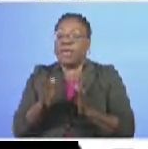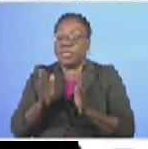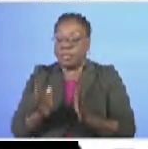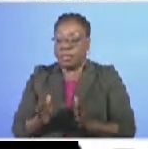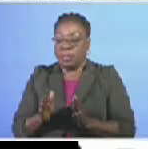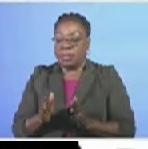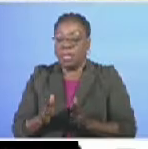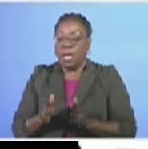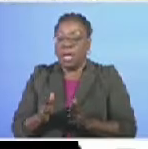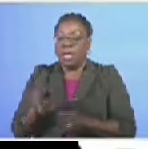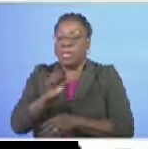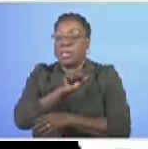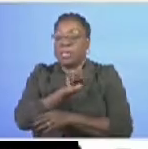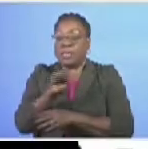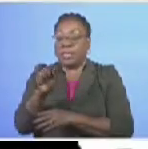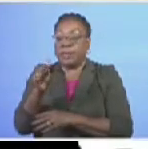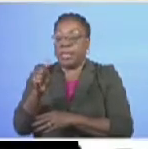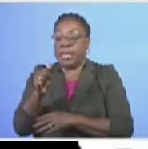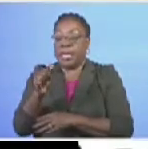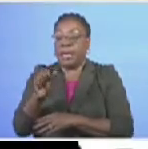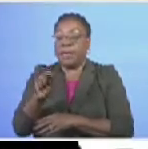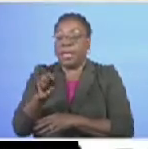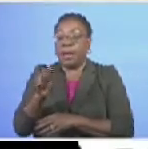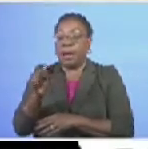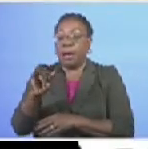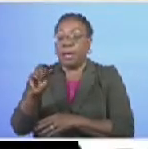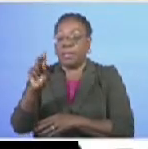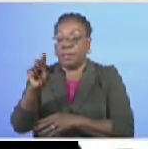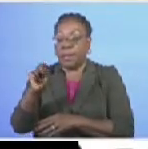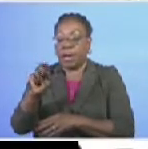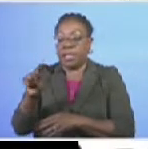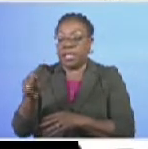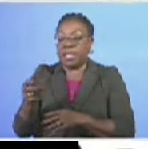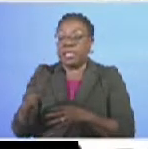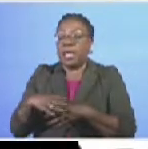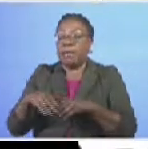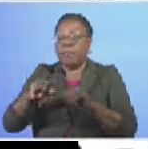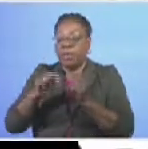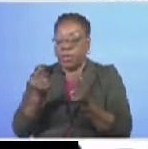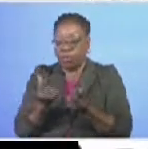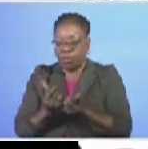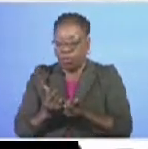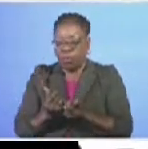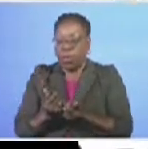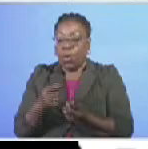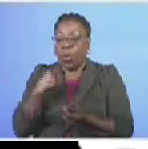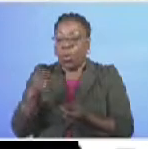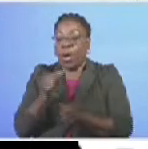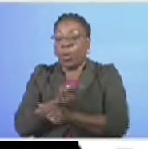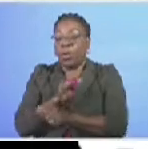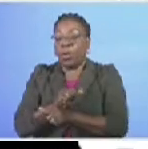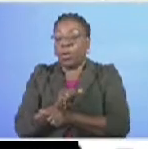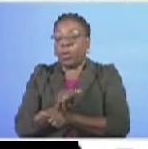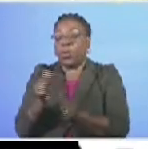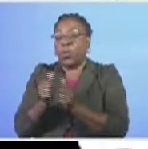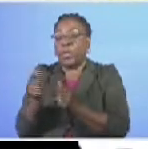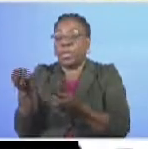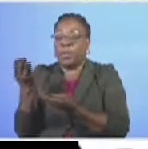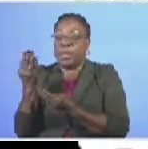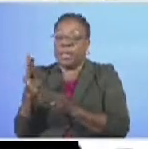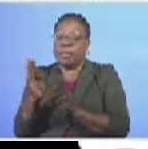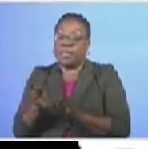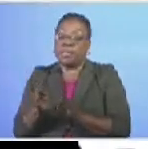in its greatest time of need, the competent authority for his decisive action, and all other stakeholders who have worked tirelessly to